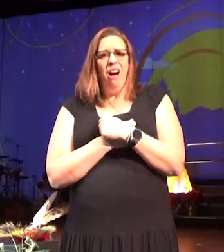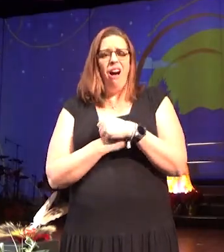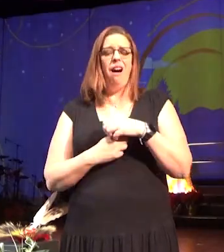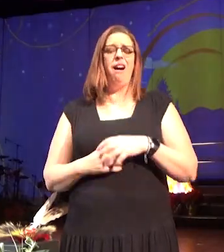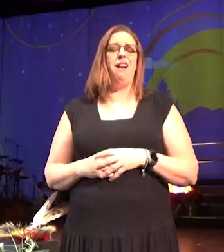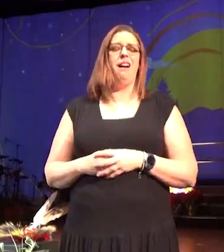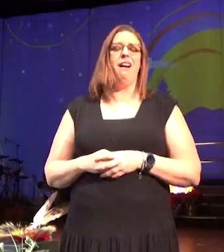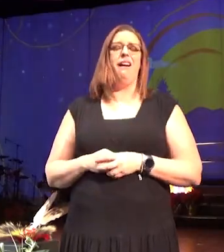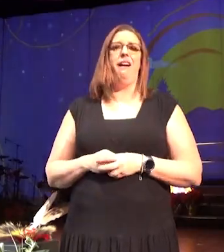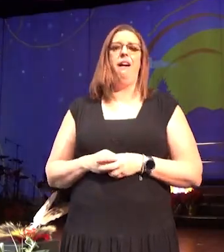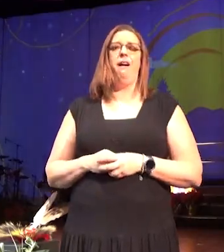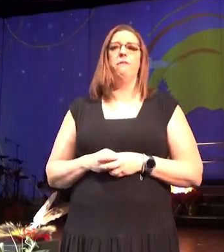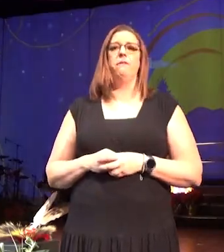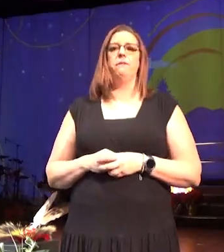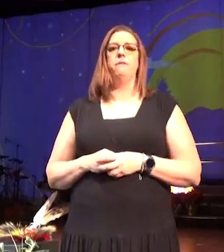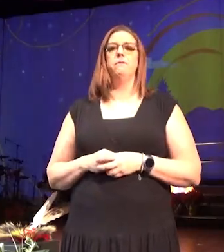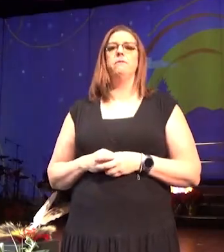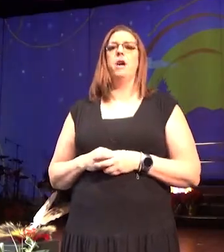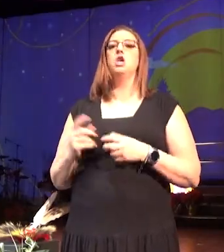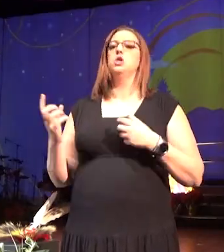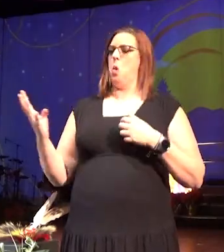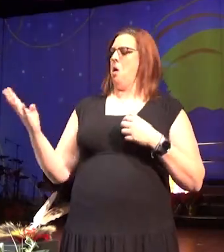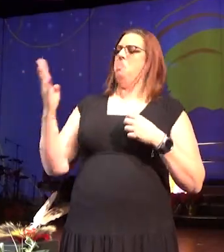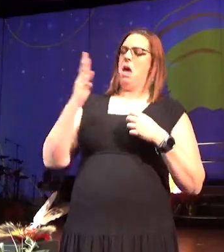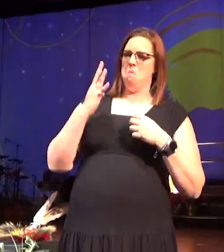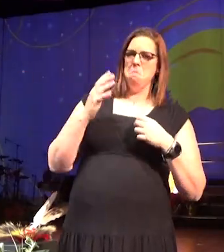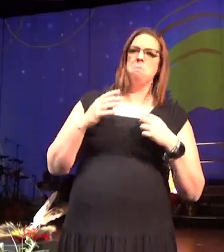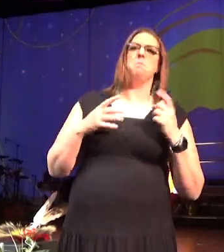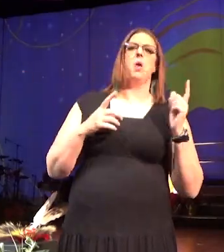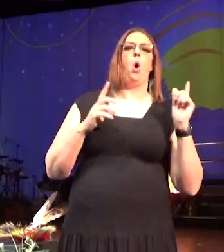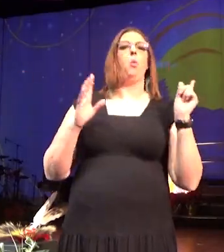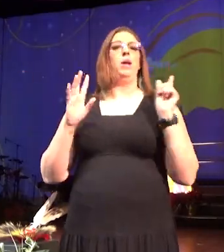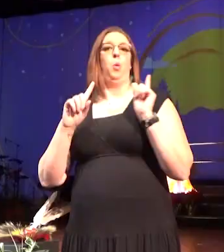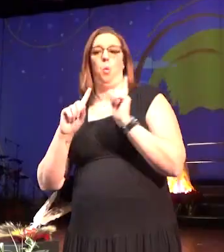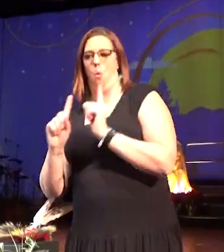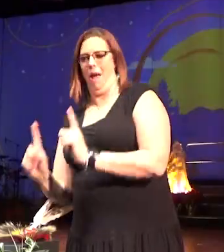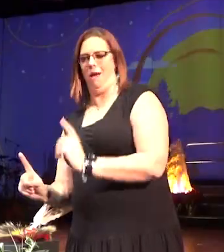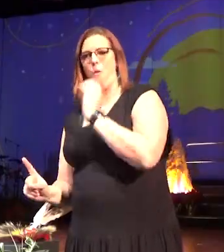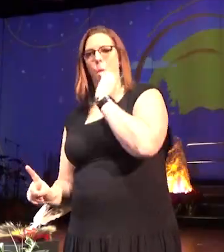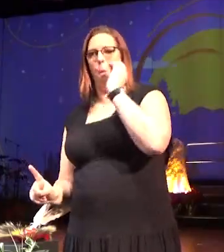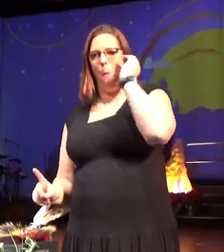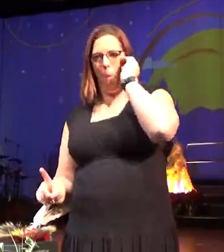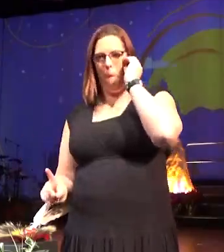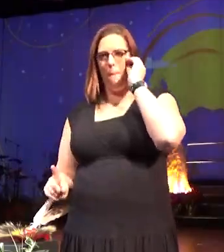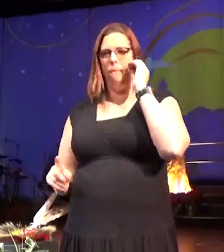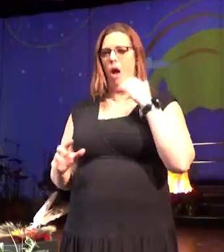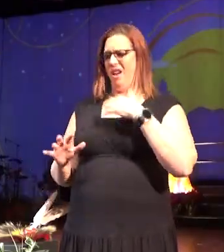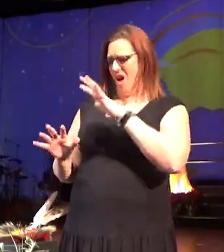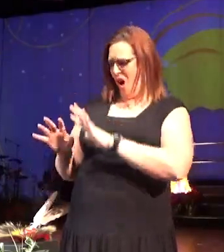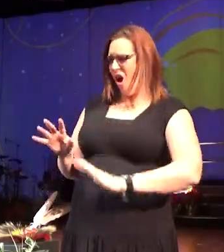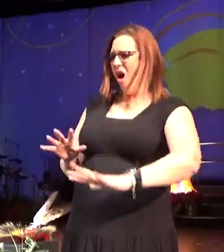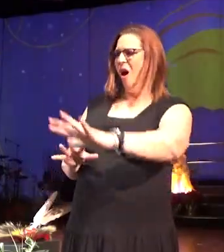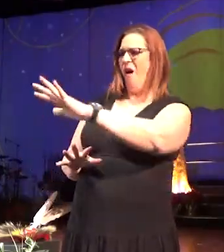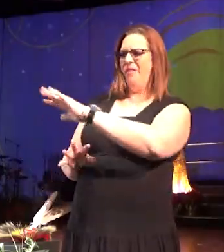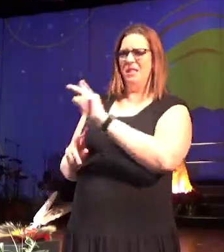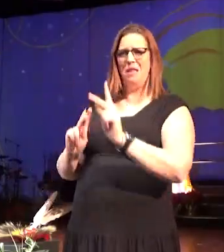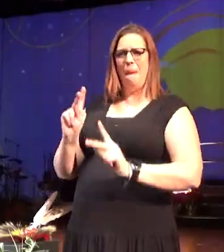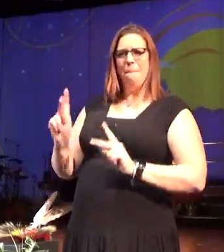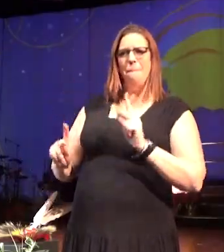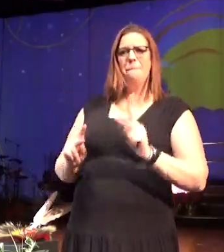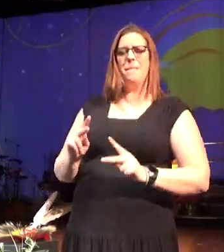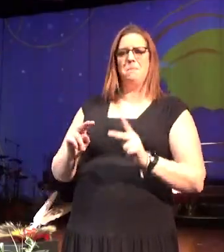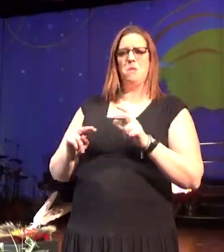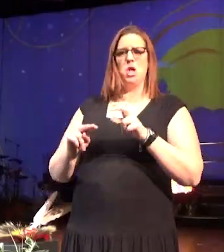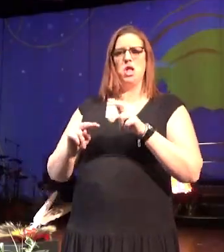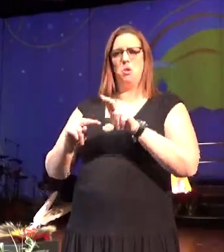And so they came and got me and we went down. And we had all these people sitting all over, different